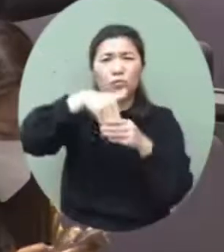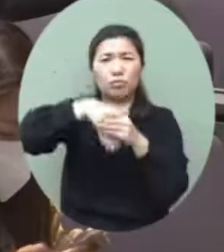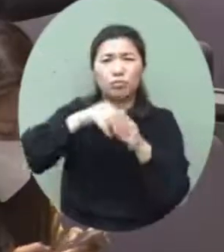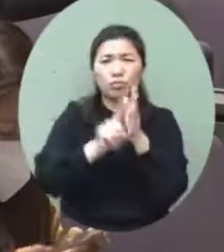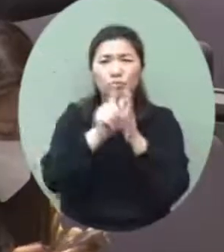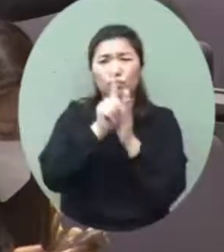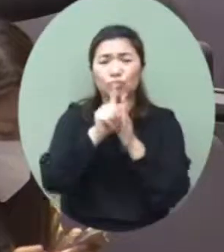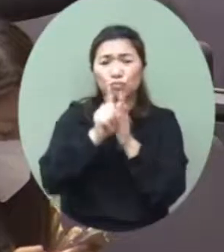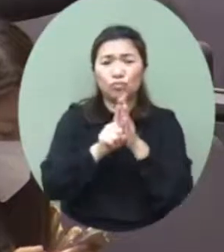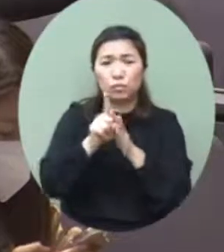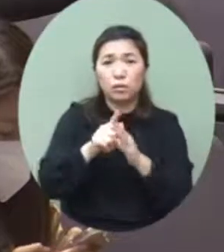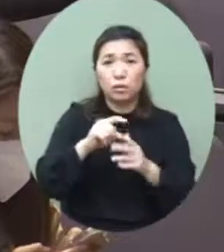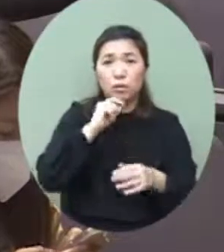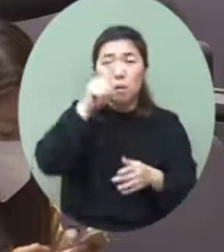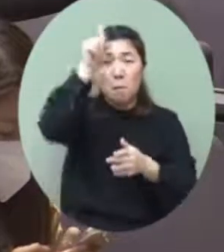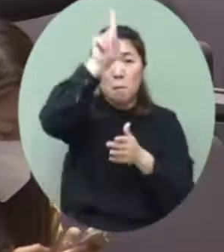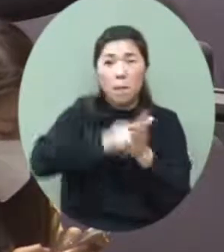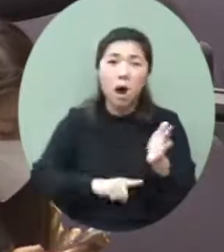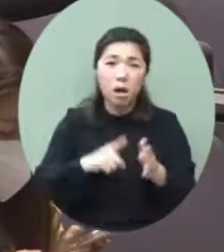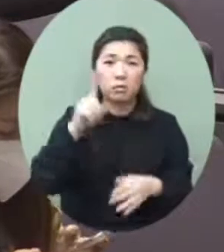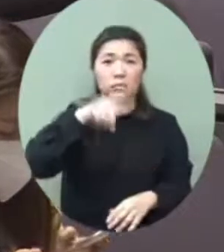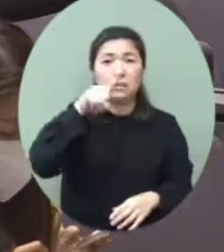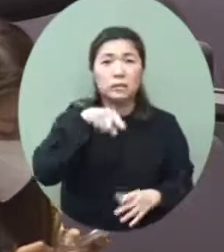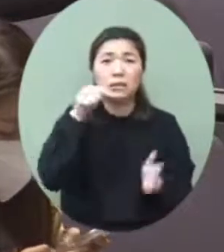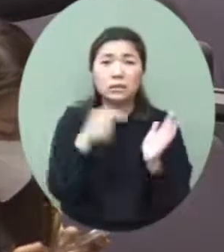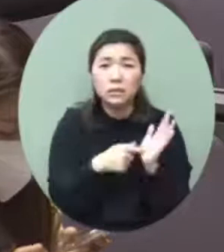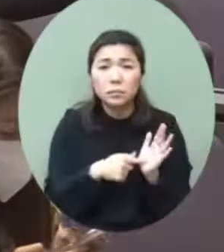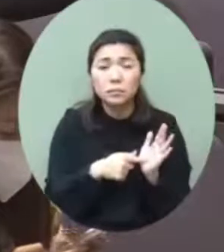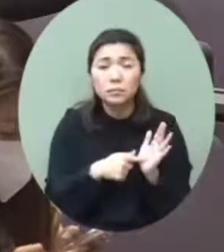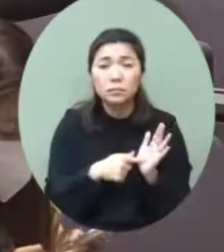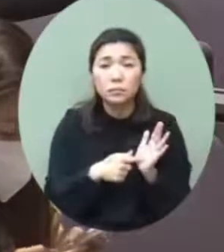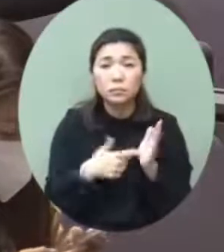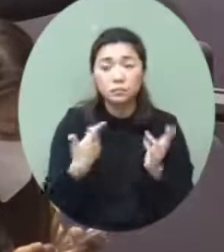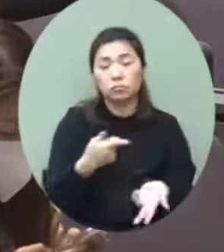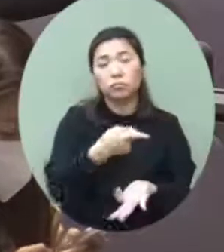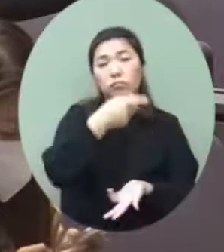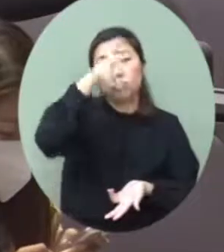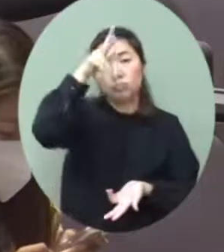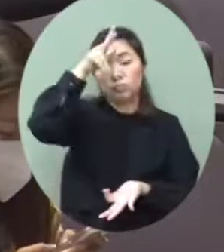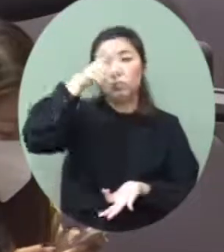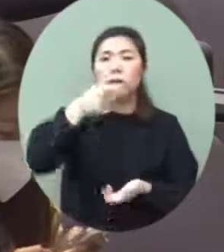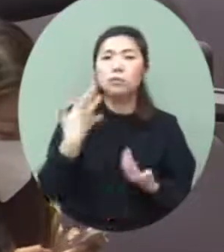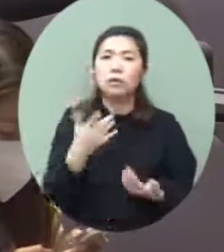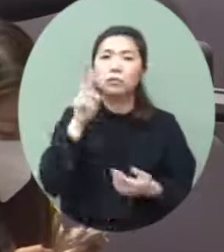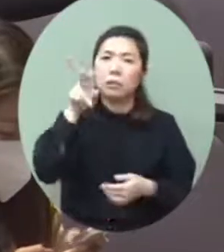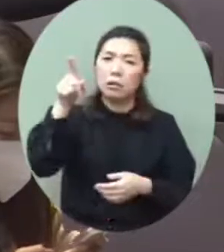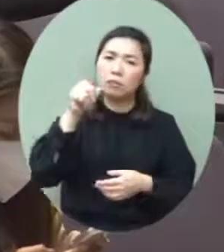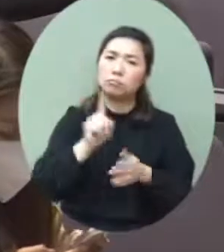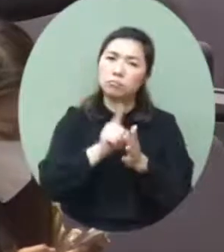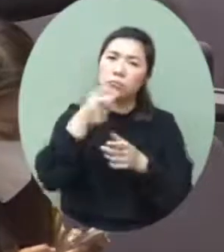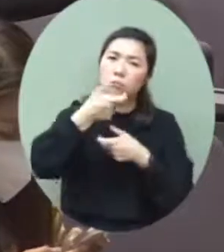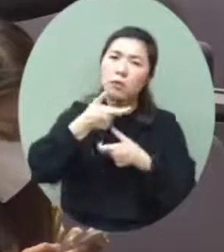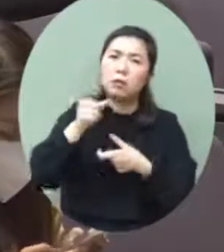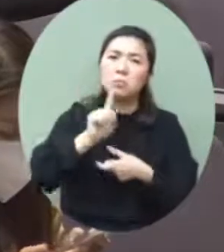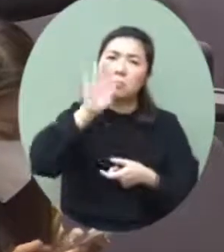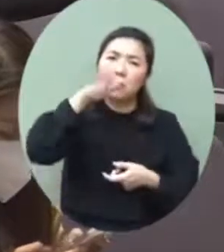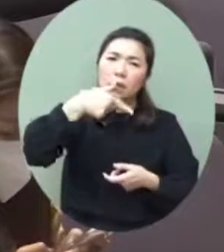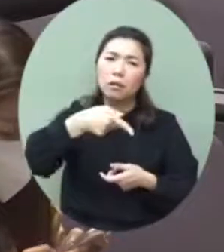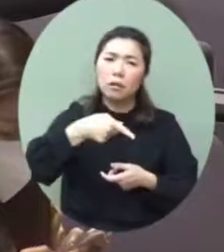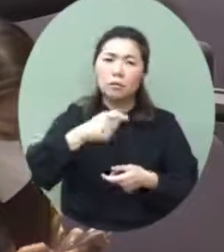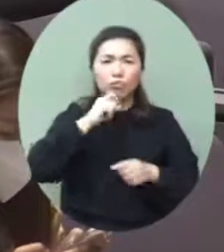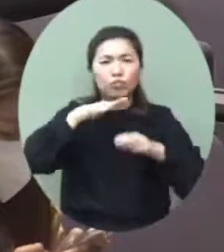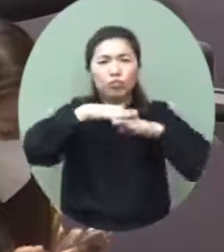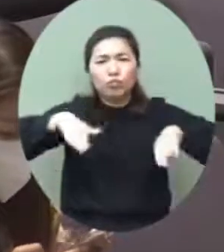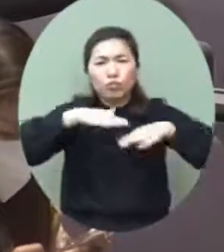And in recent days, we saw large fluctuations in Hong Kong stock market and the Hang Seng index